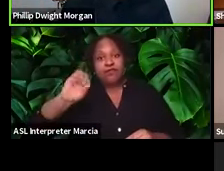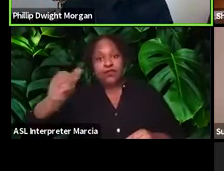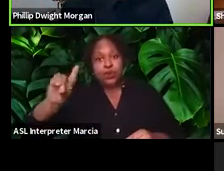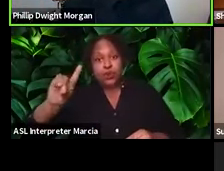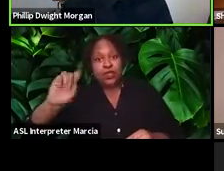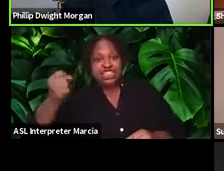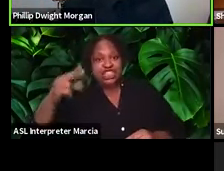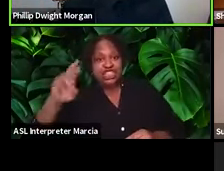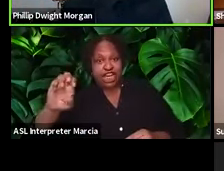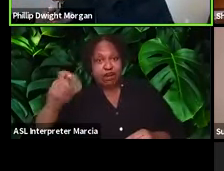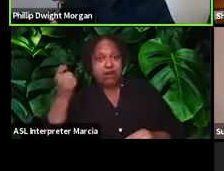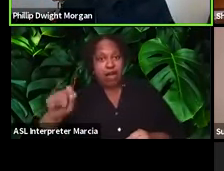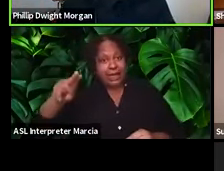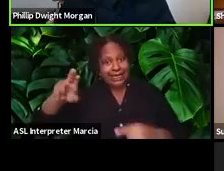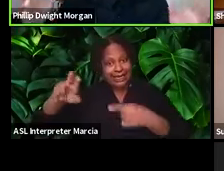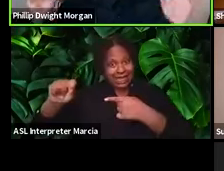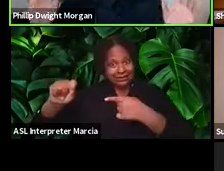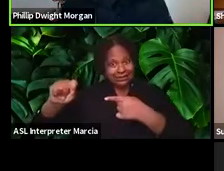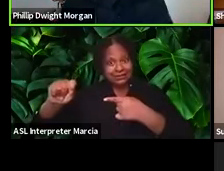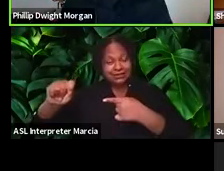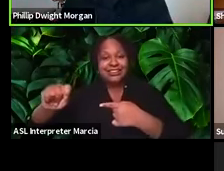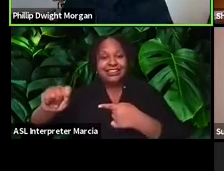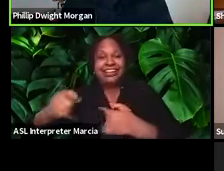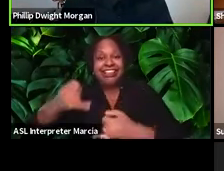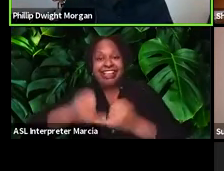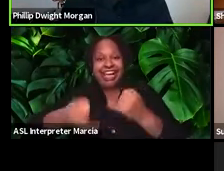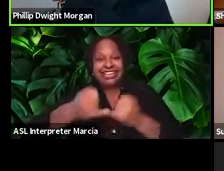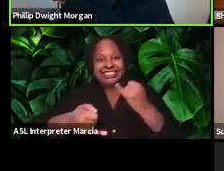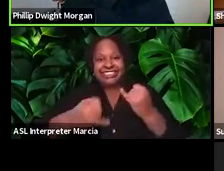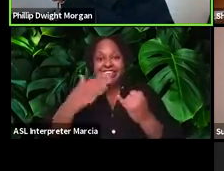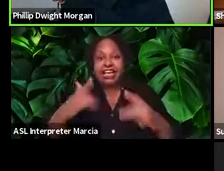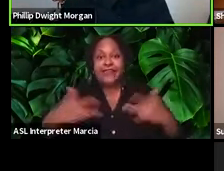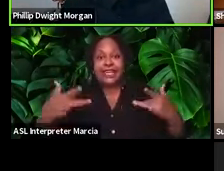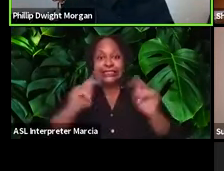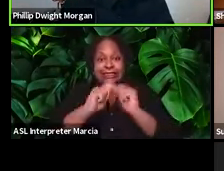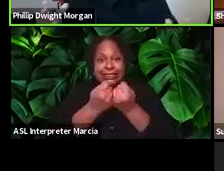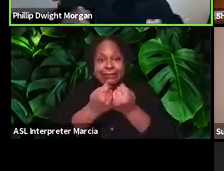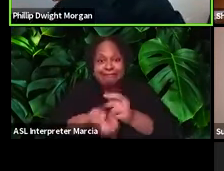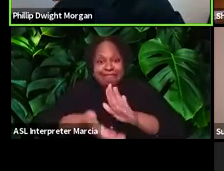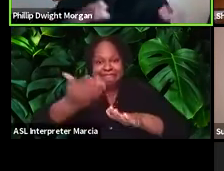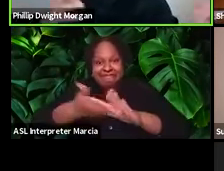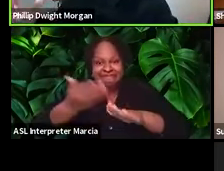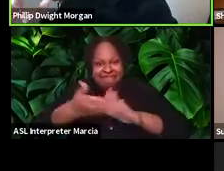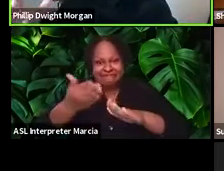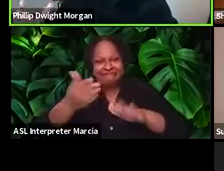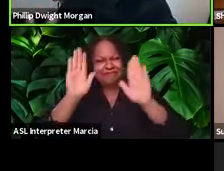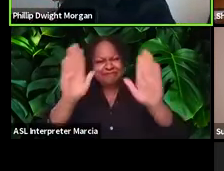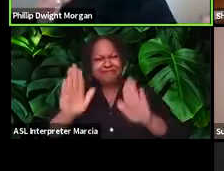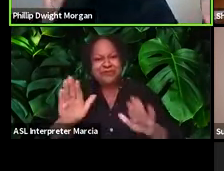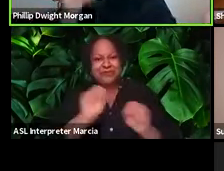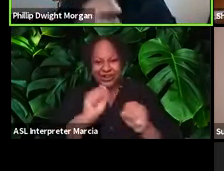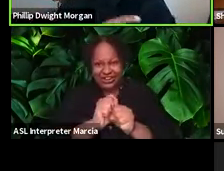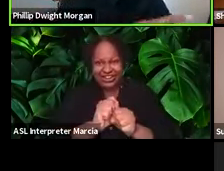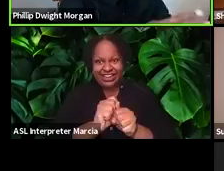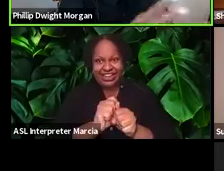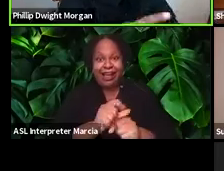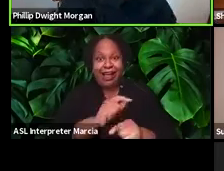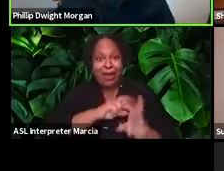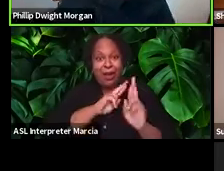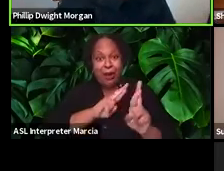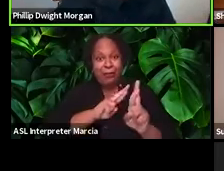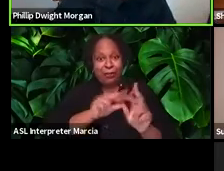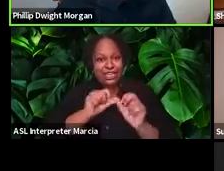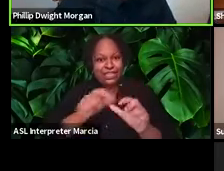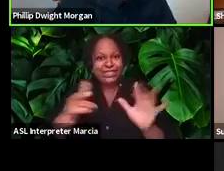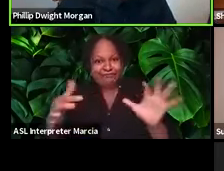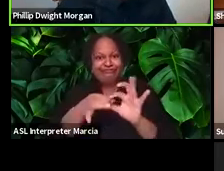www.foodshare.net. Lastly, thanks to the event team, just incredible work. And I hope that we all get to stay in